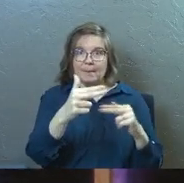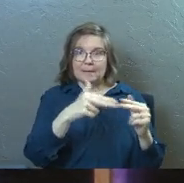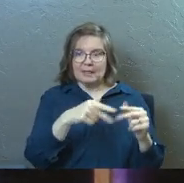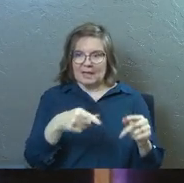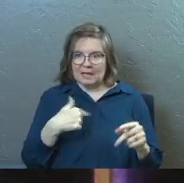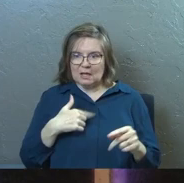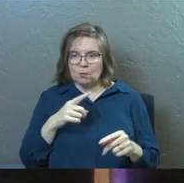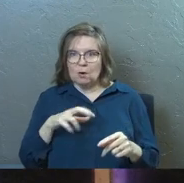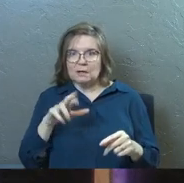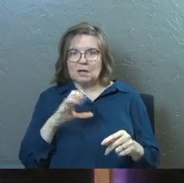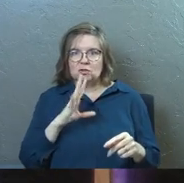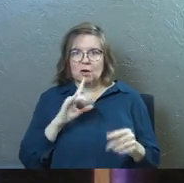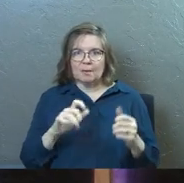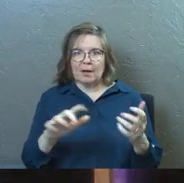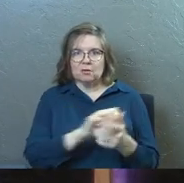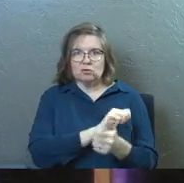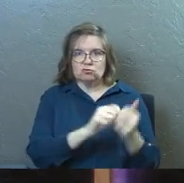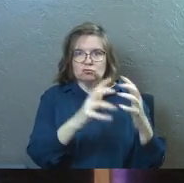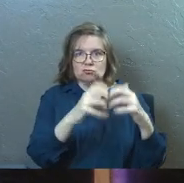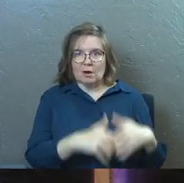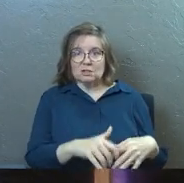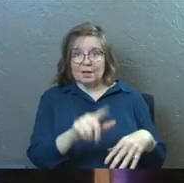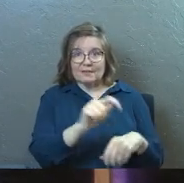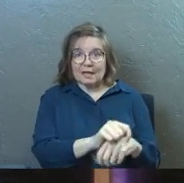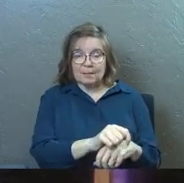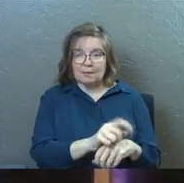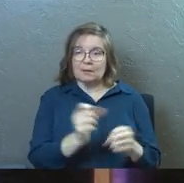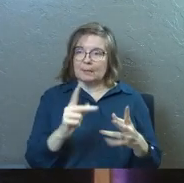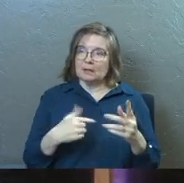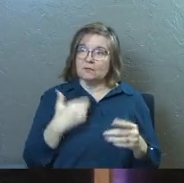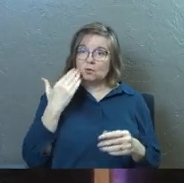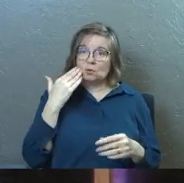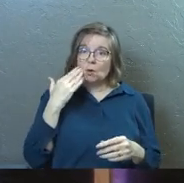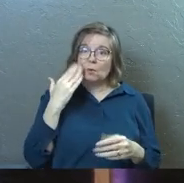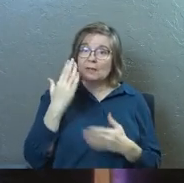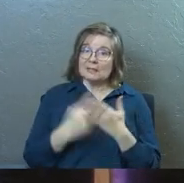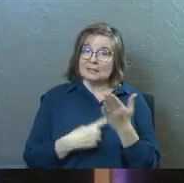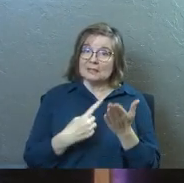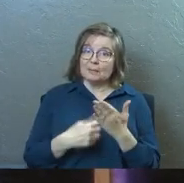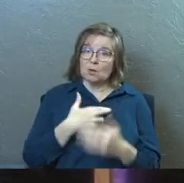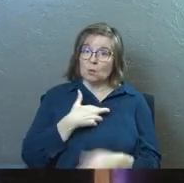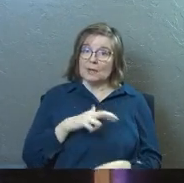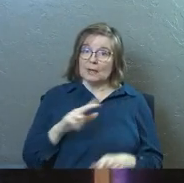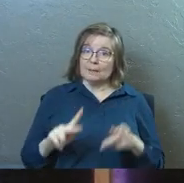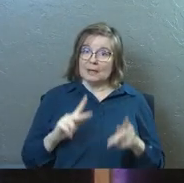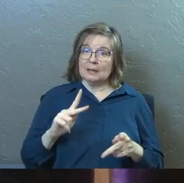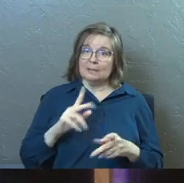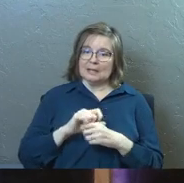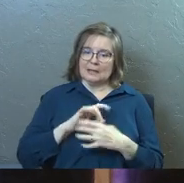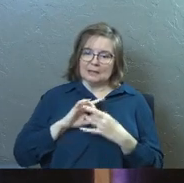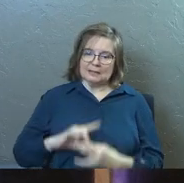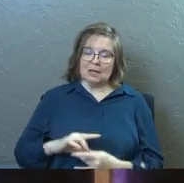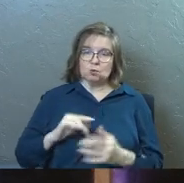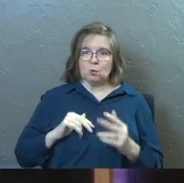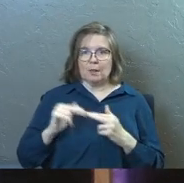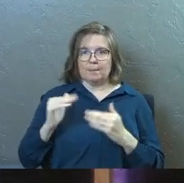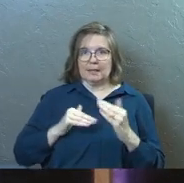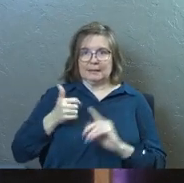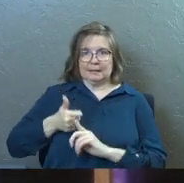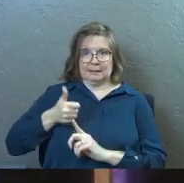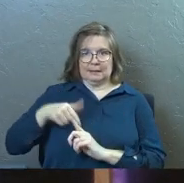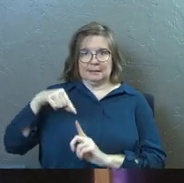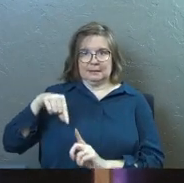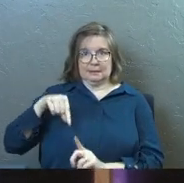would dare talk about the destruction of the temple. How many of you guys know that sometimes religious people get attached to their buildings?